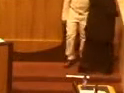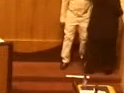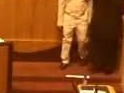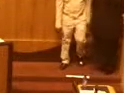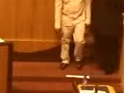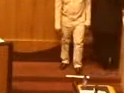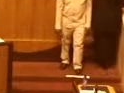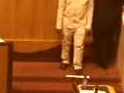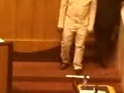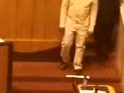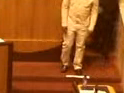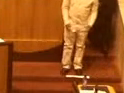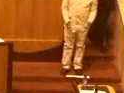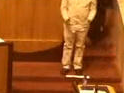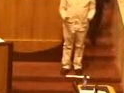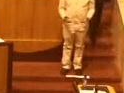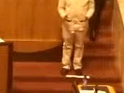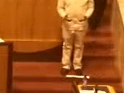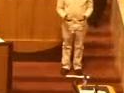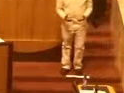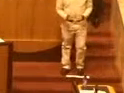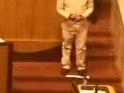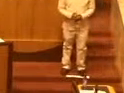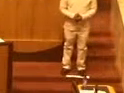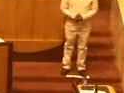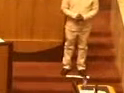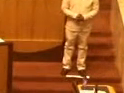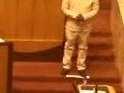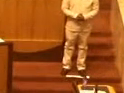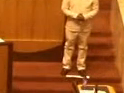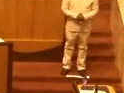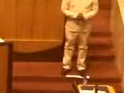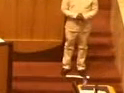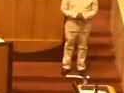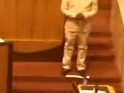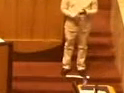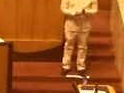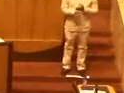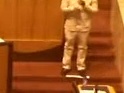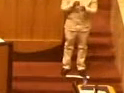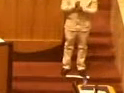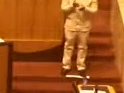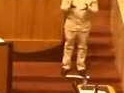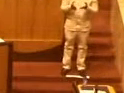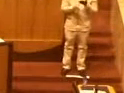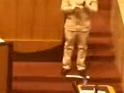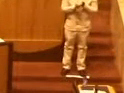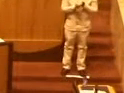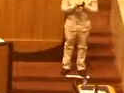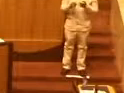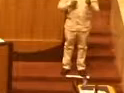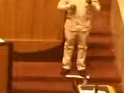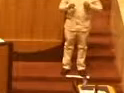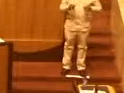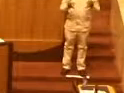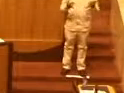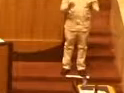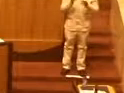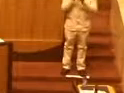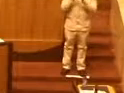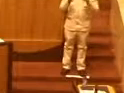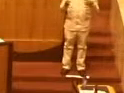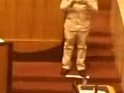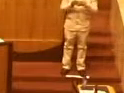our communities and our people with distinction in this year of action. Honorable members, I